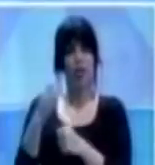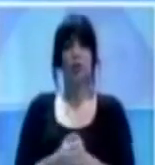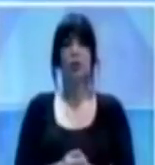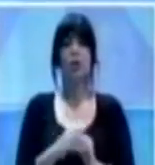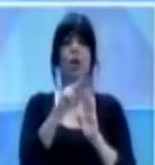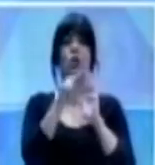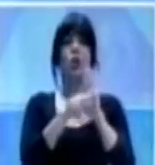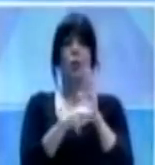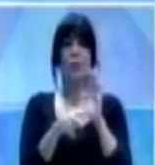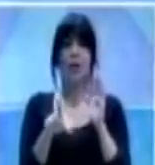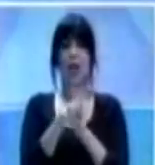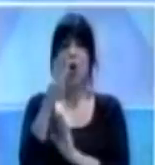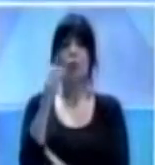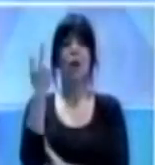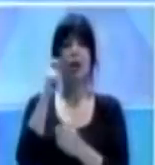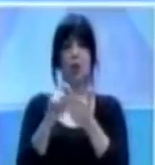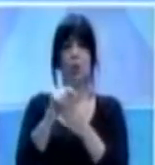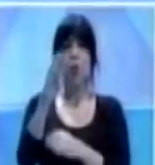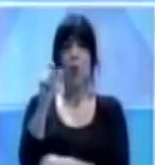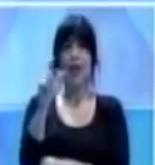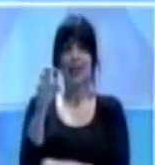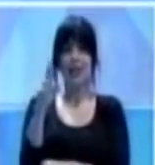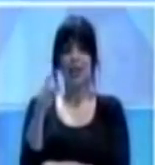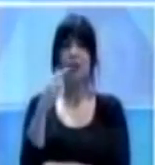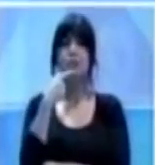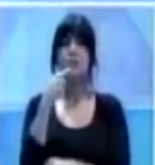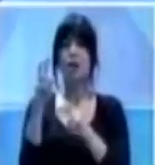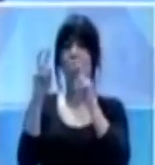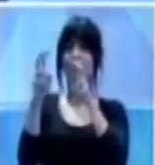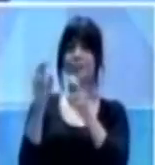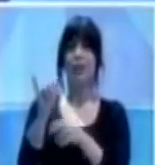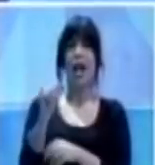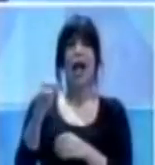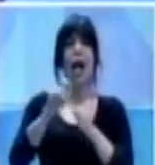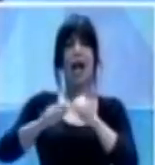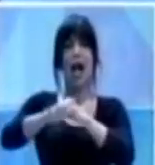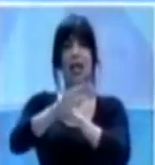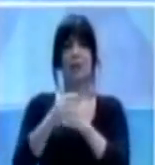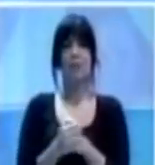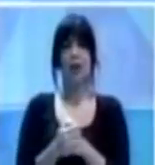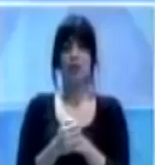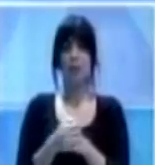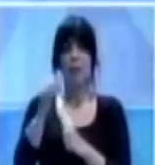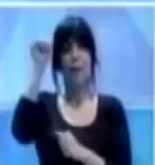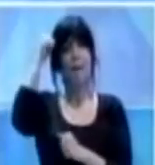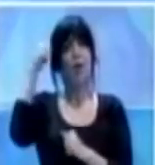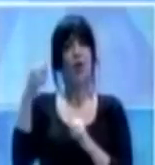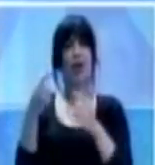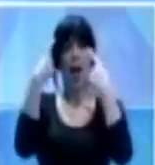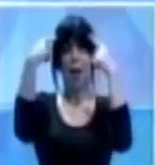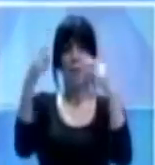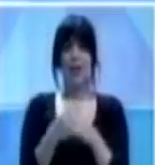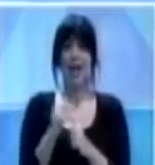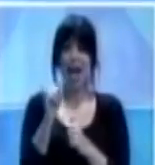the Nobel laureate Derek Walton used to call the epic memory of the Caribbean. CELAC is the main vehicle in our